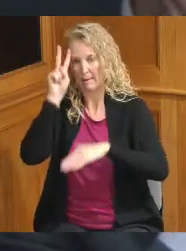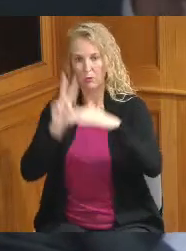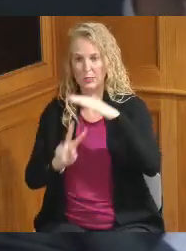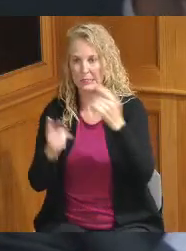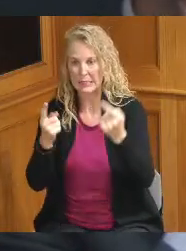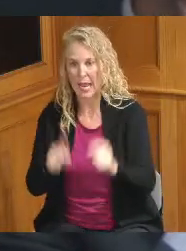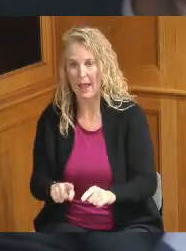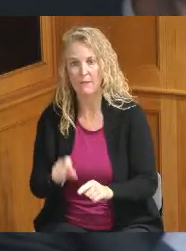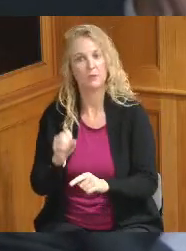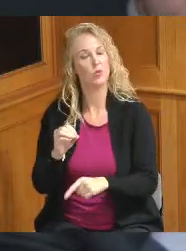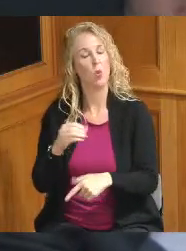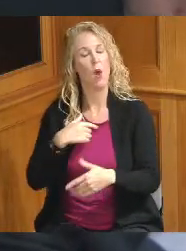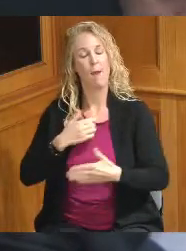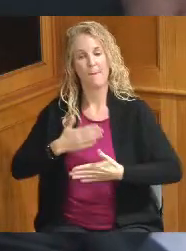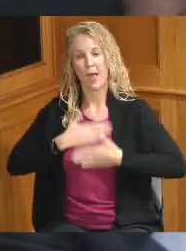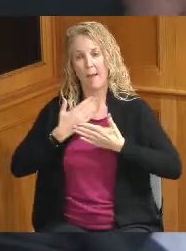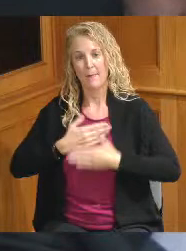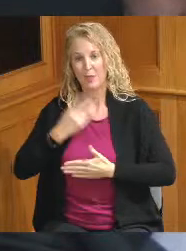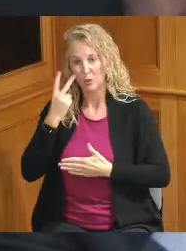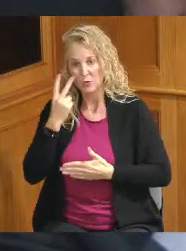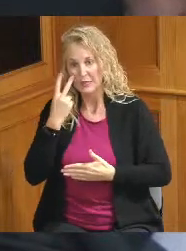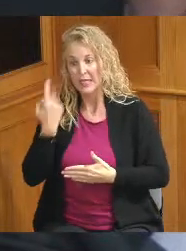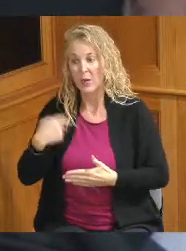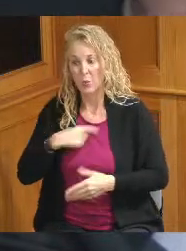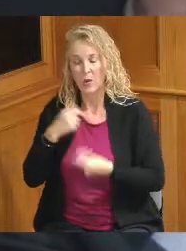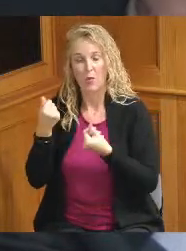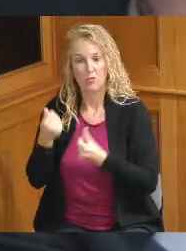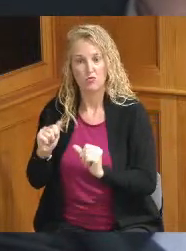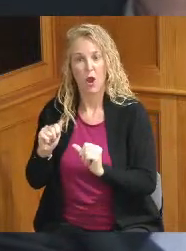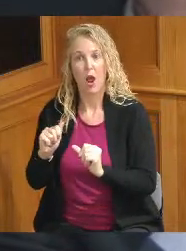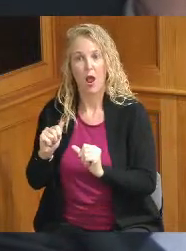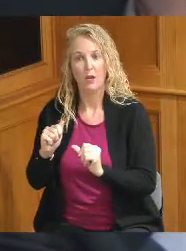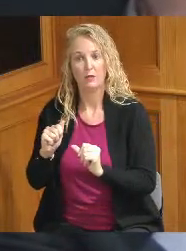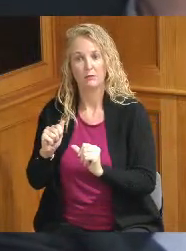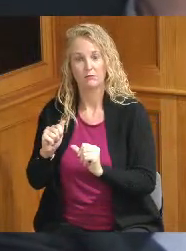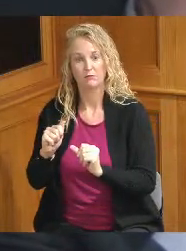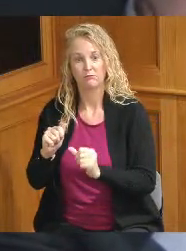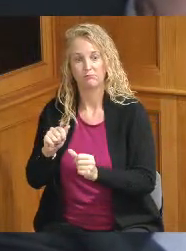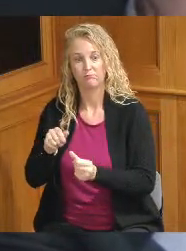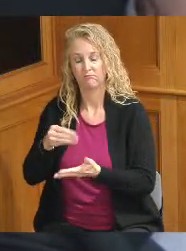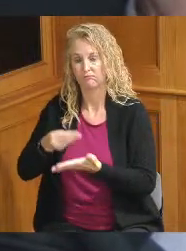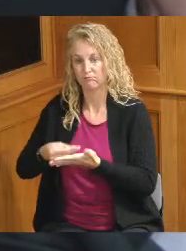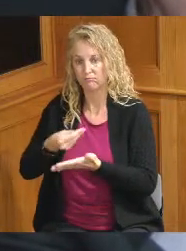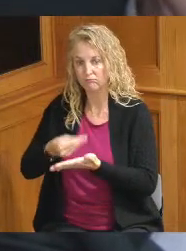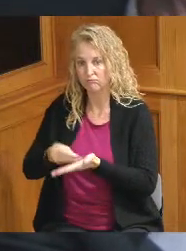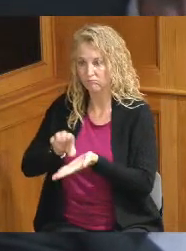just wanna say that I'm glad to see that we are putting some dollars into